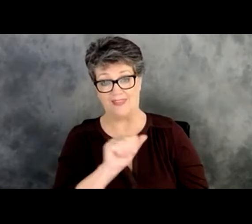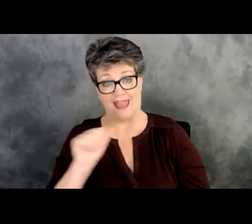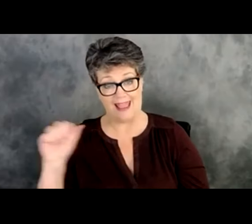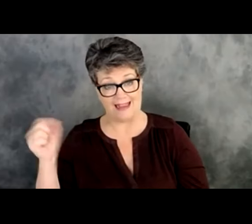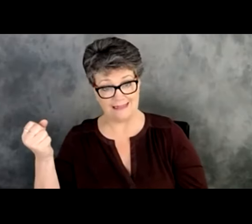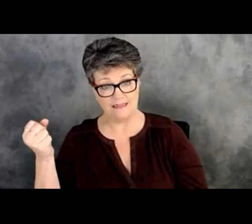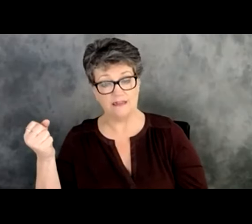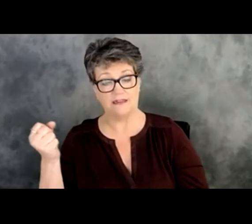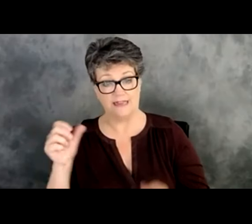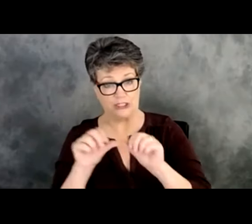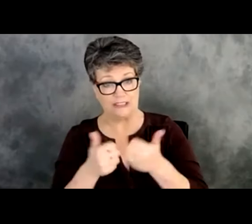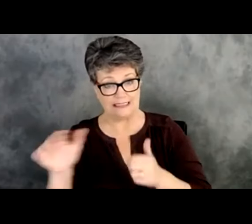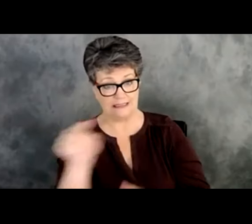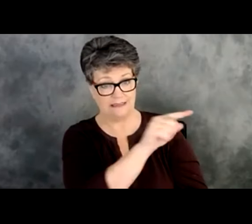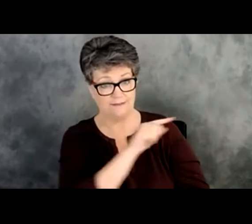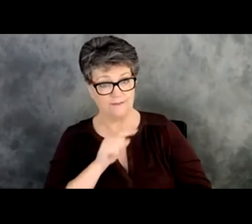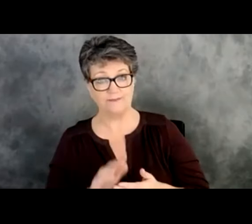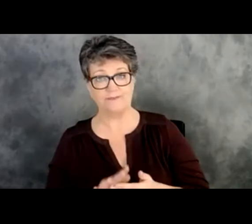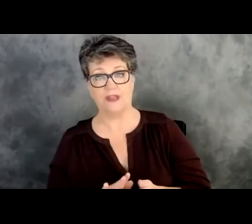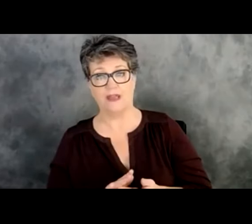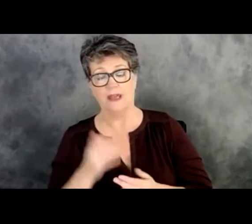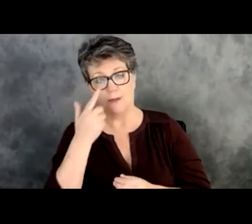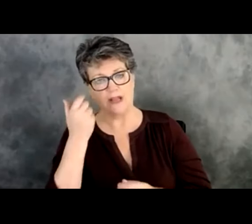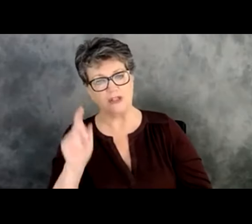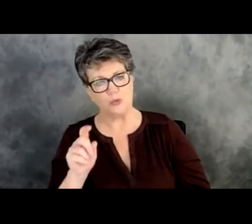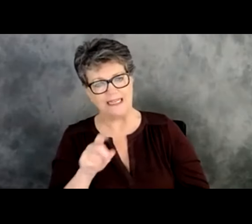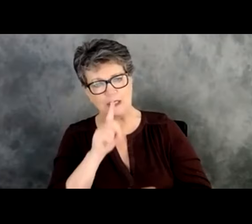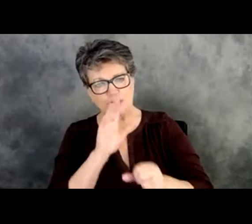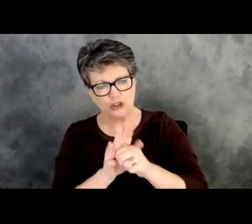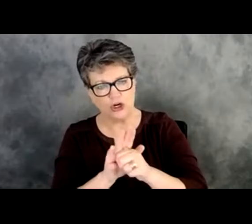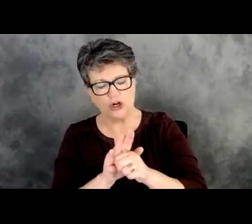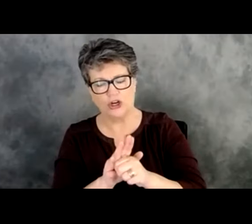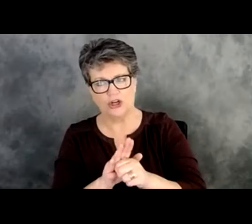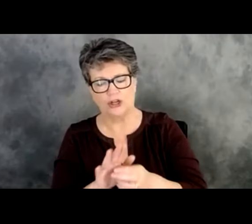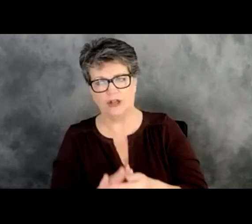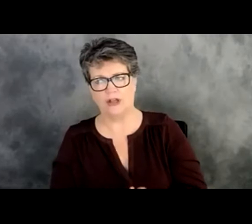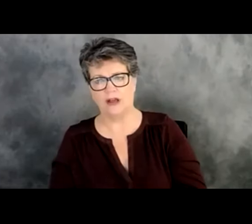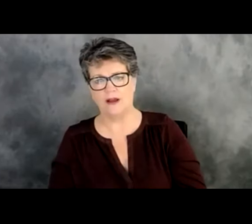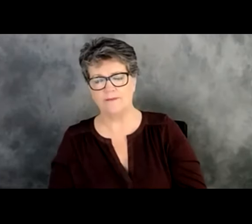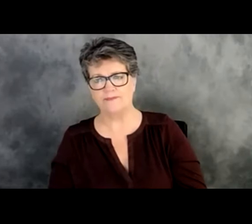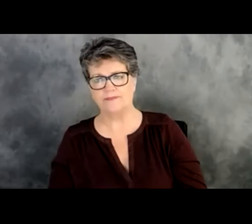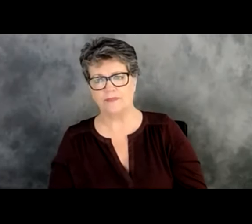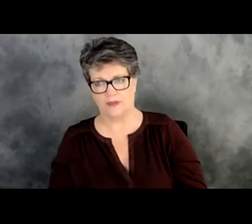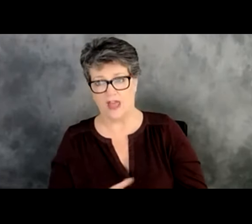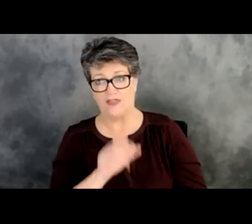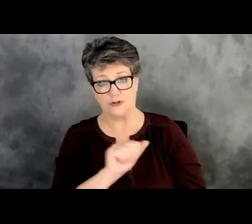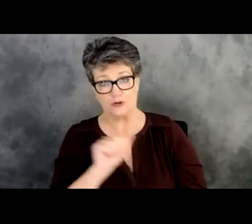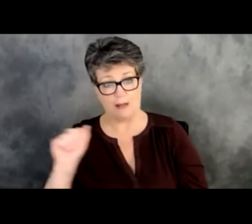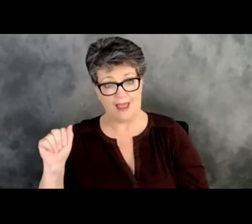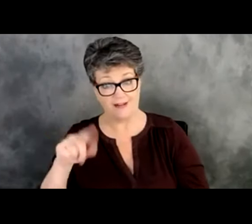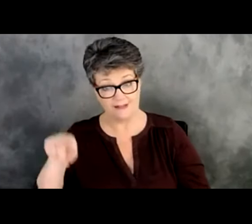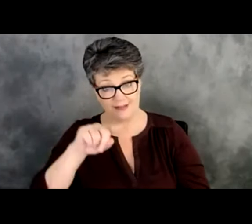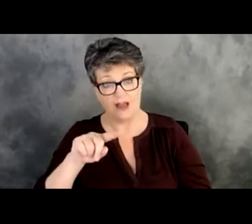triple three A's, because we need to be sure that the triple A's are